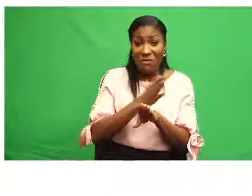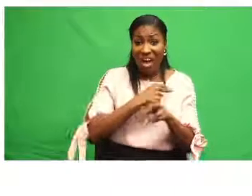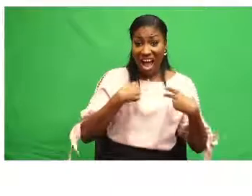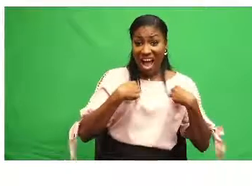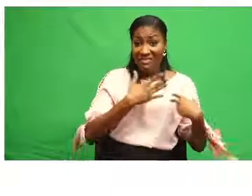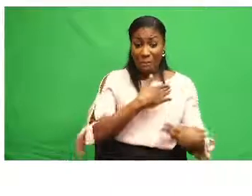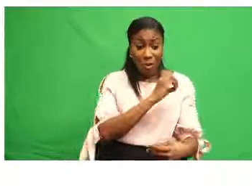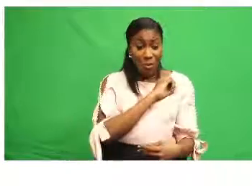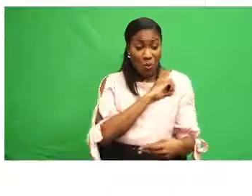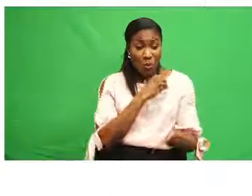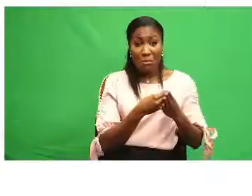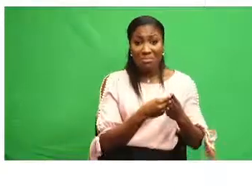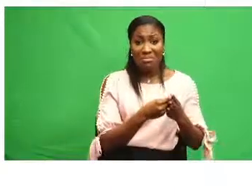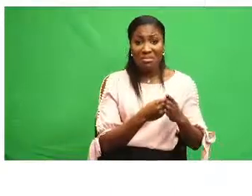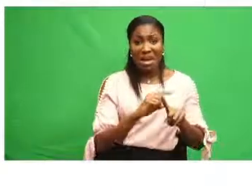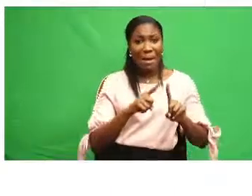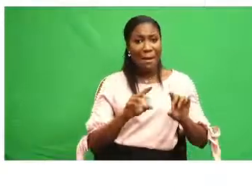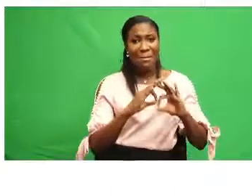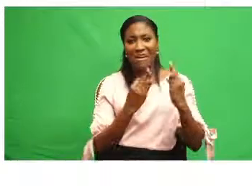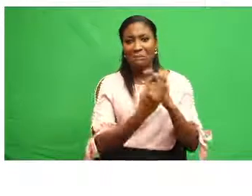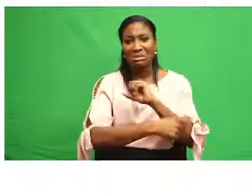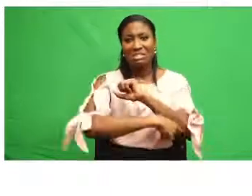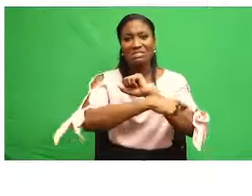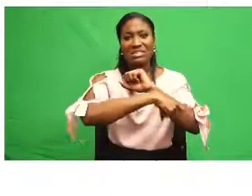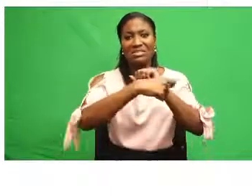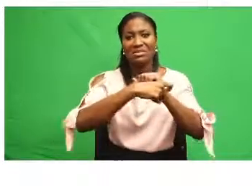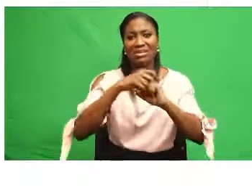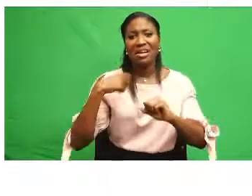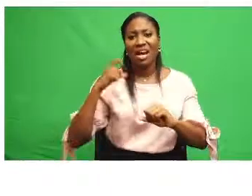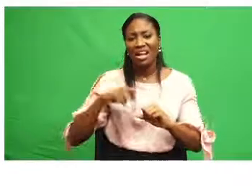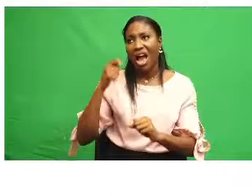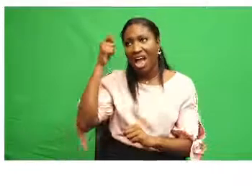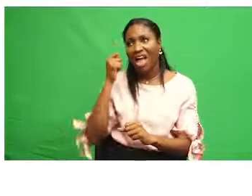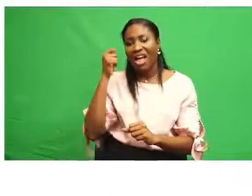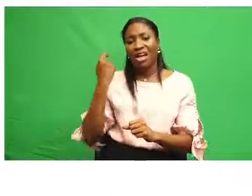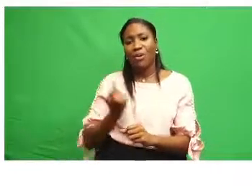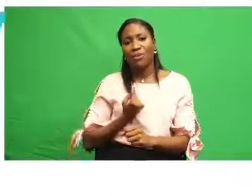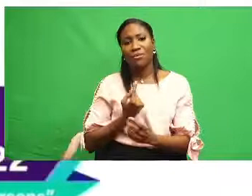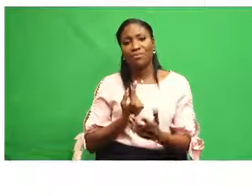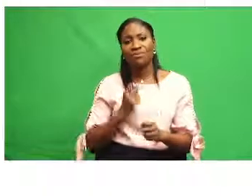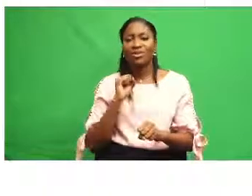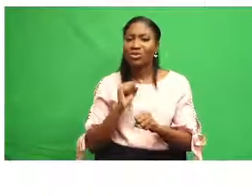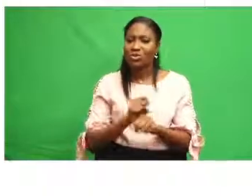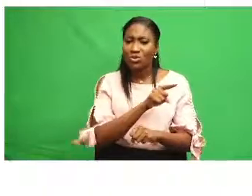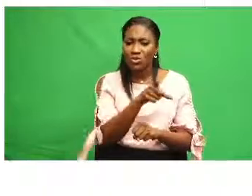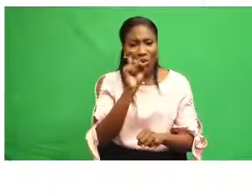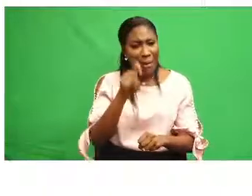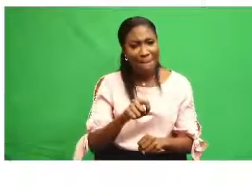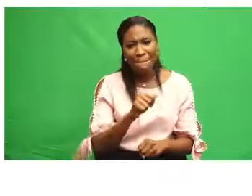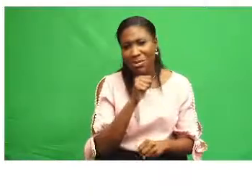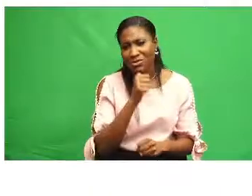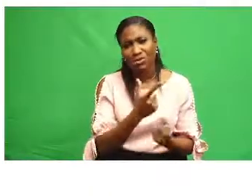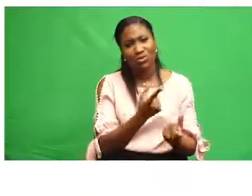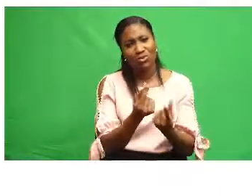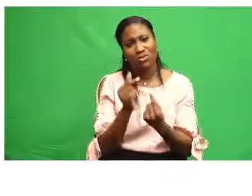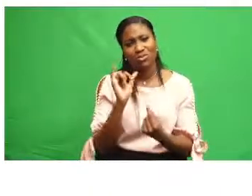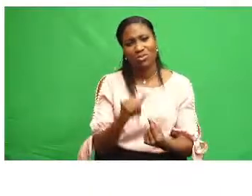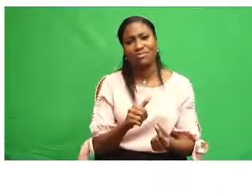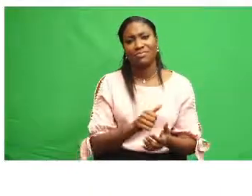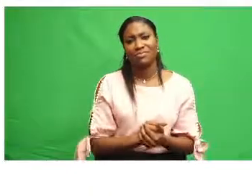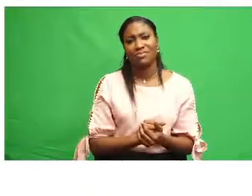this is a very sad state of affairs. And again, we don't want this for ourselves, so we should not do it to our elders. To conclude